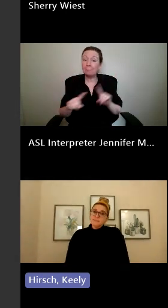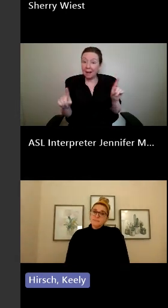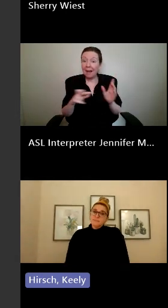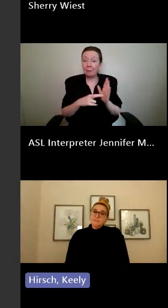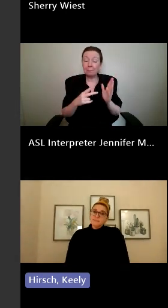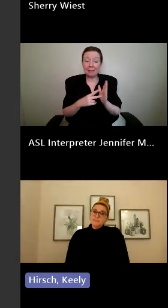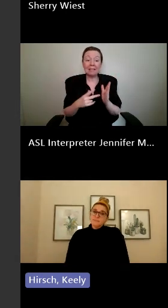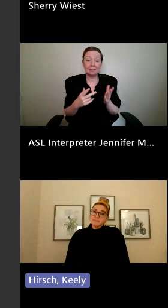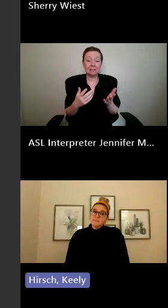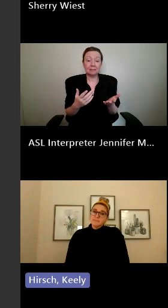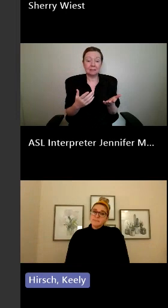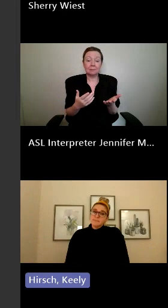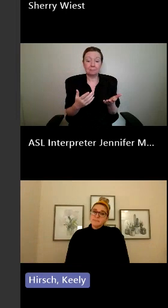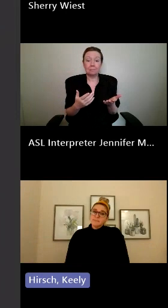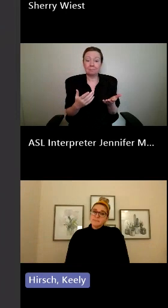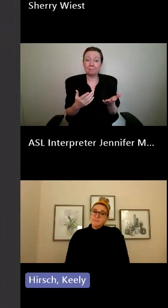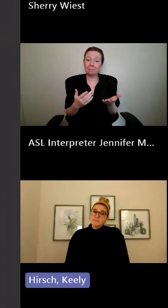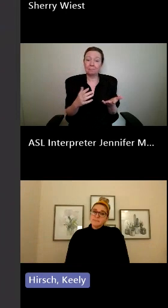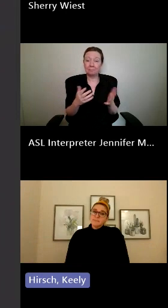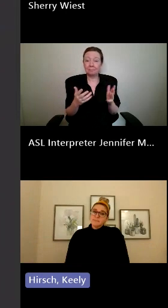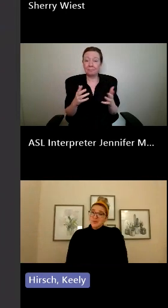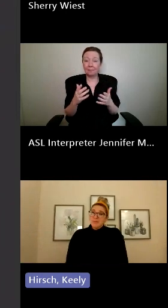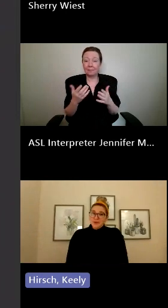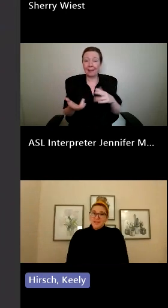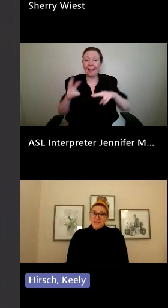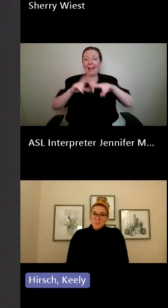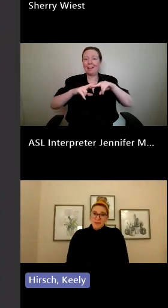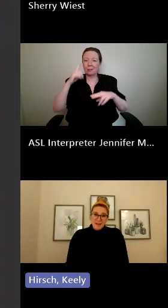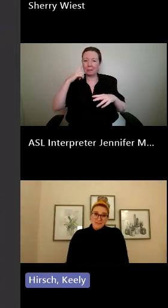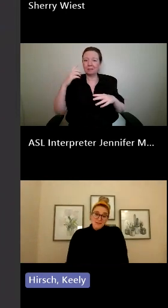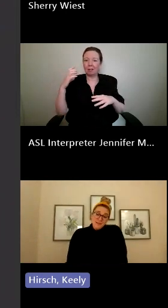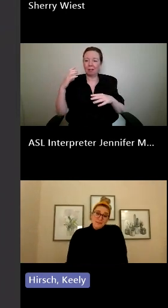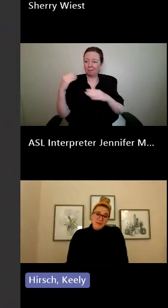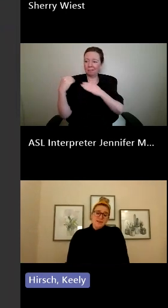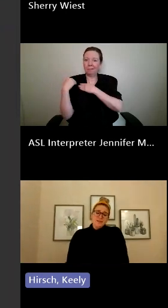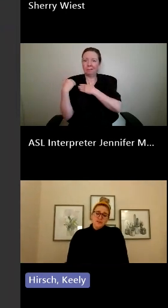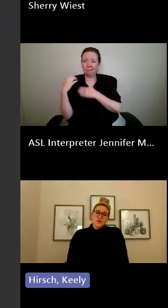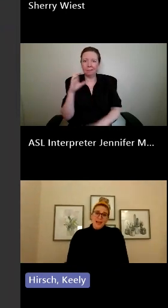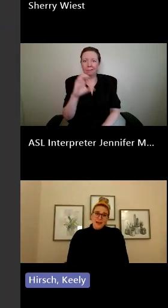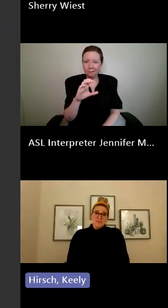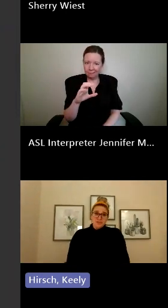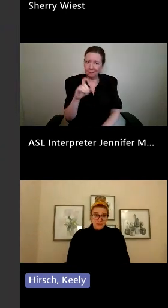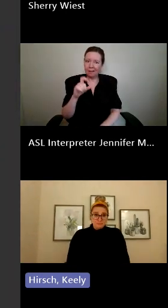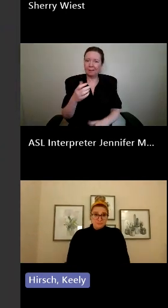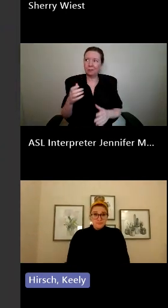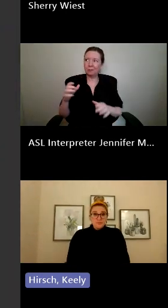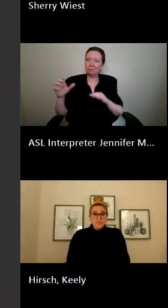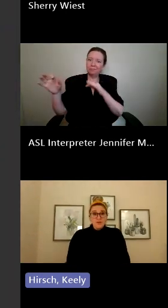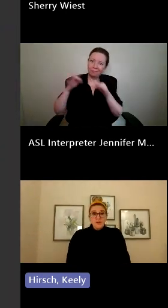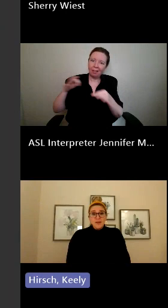provide some extra like mental burden that you might have to, then an individual might have to